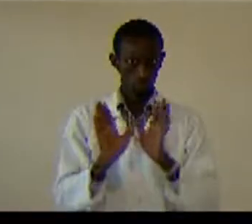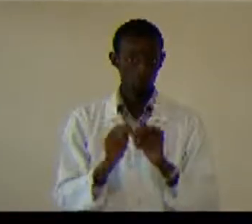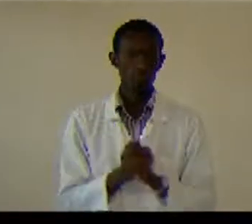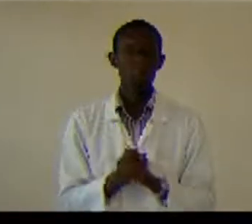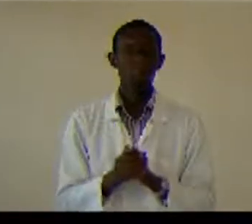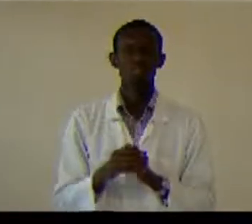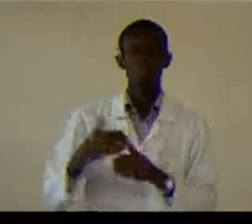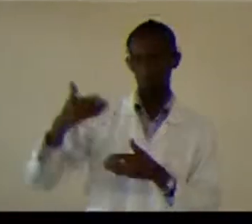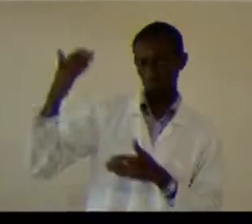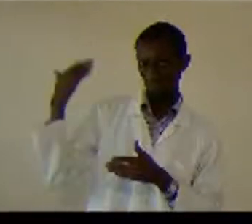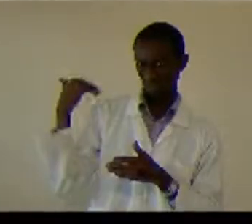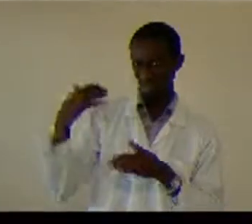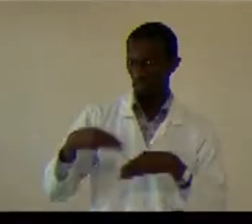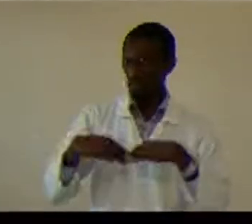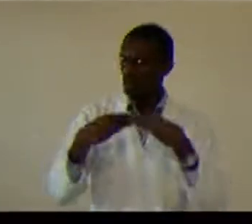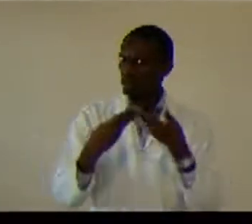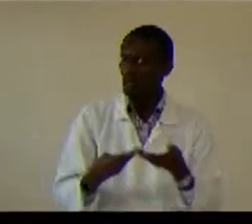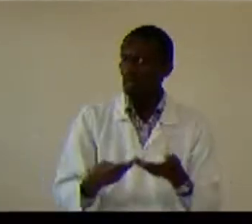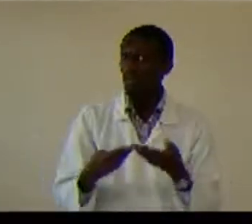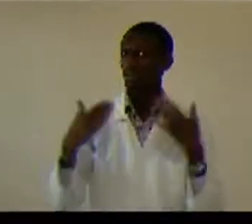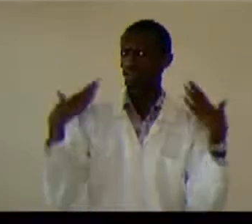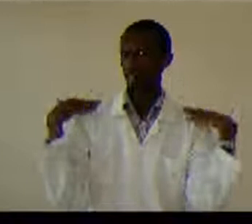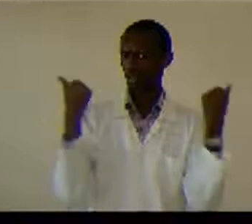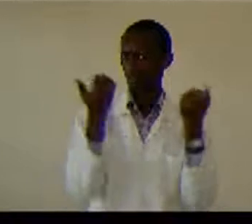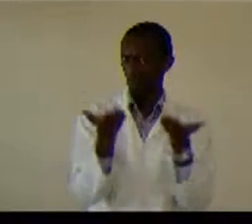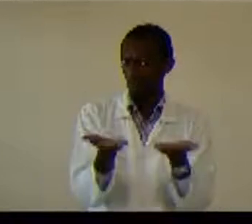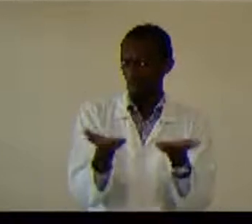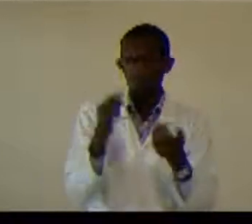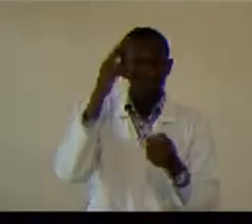wonderful assignment that you remained with last time. Do you remember?